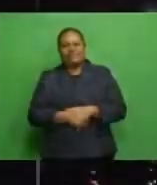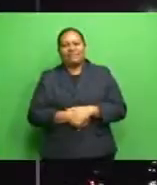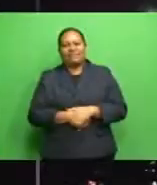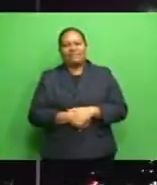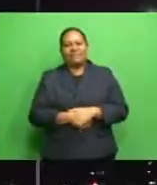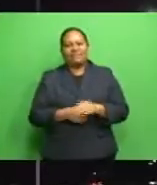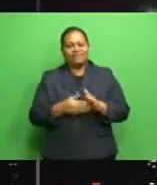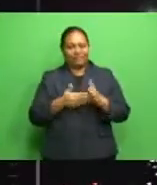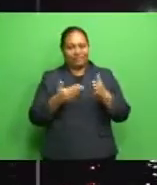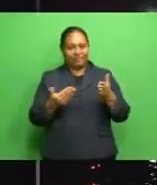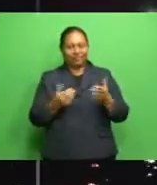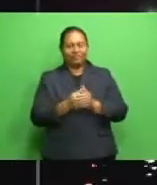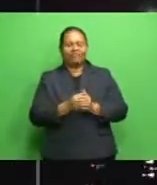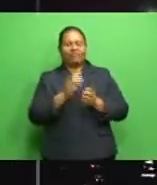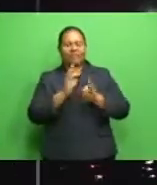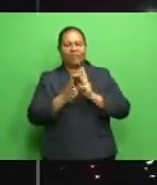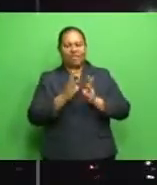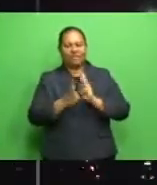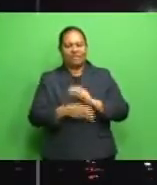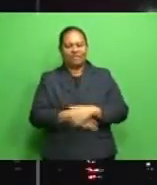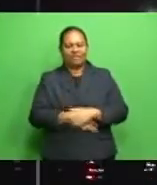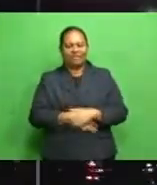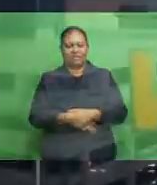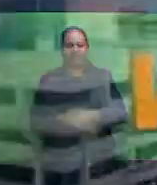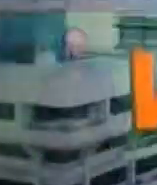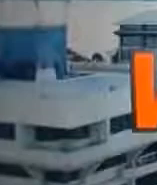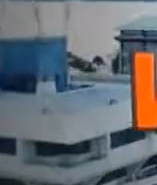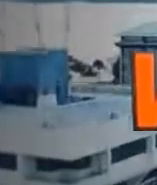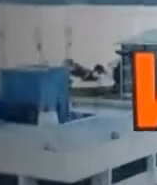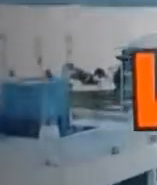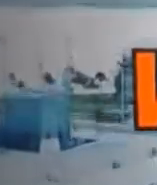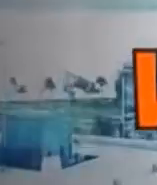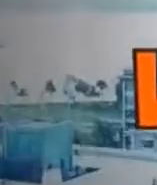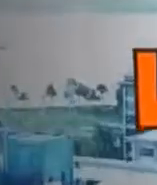And Angie joins us now with weather.